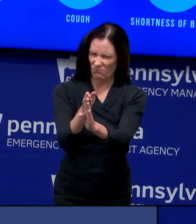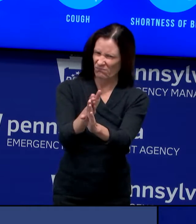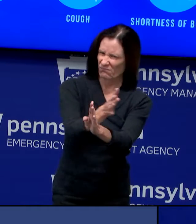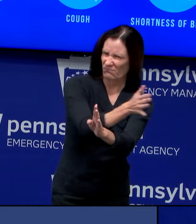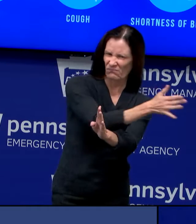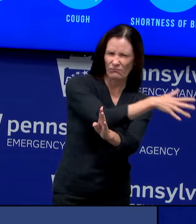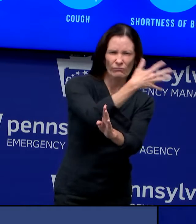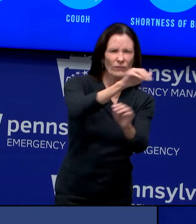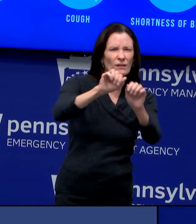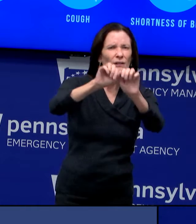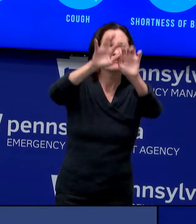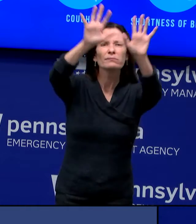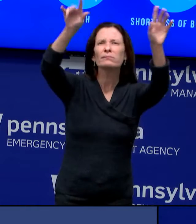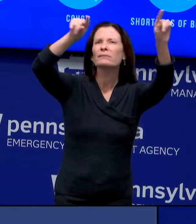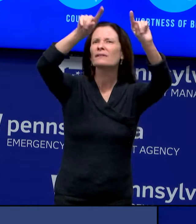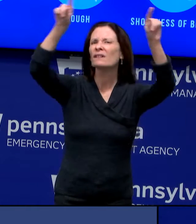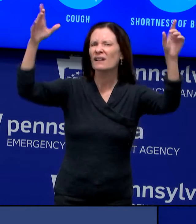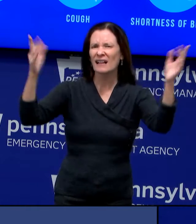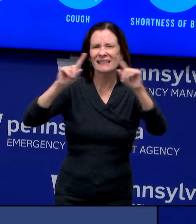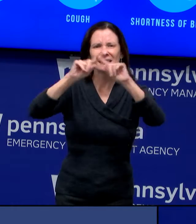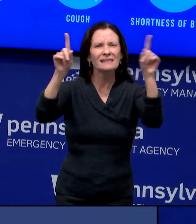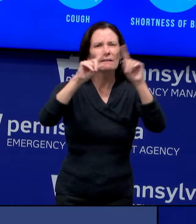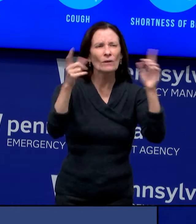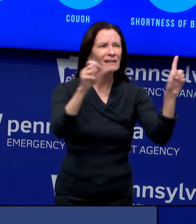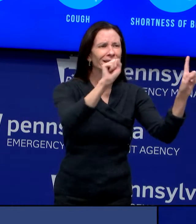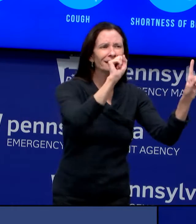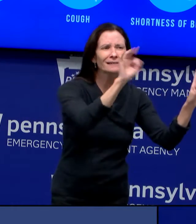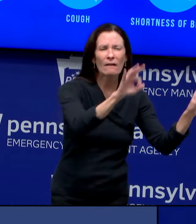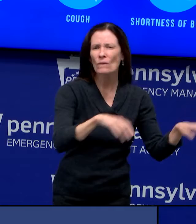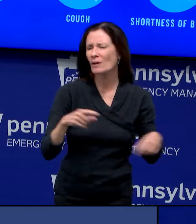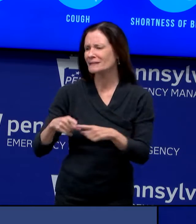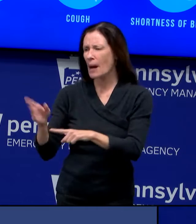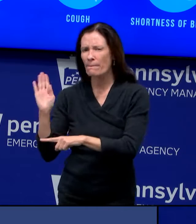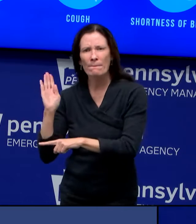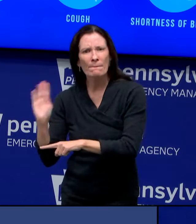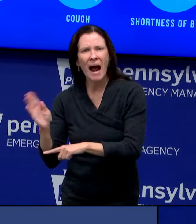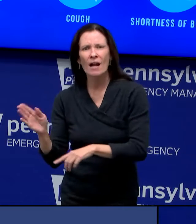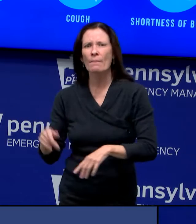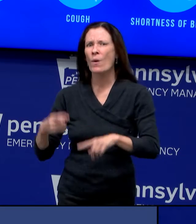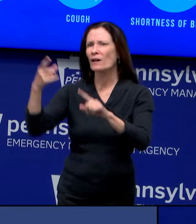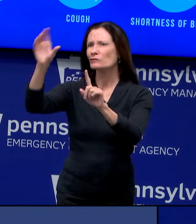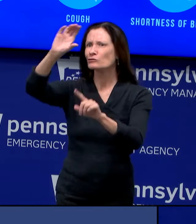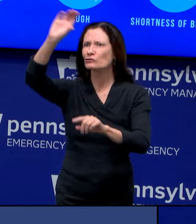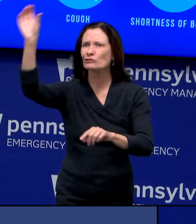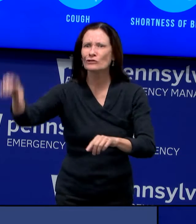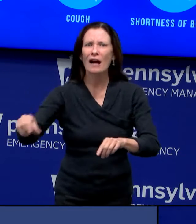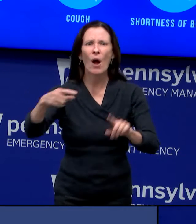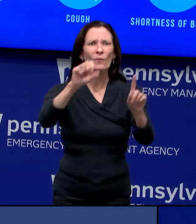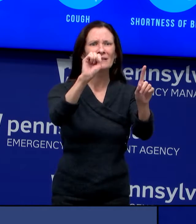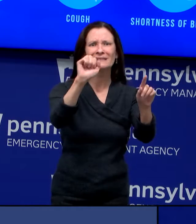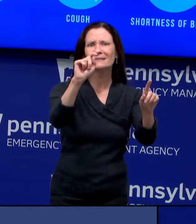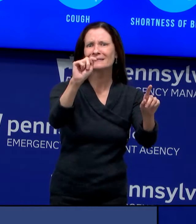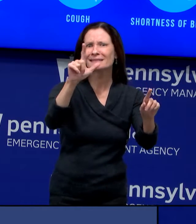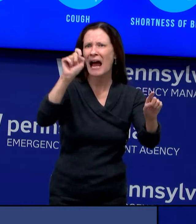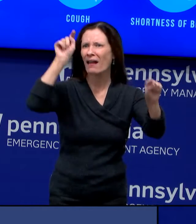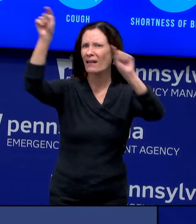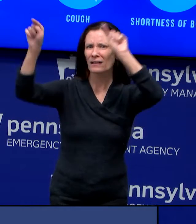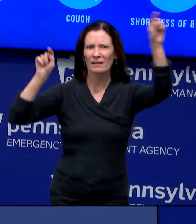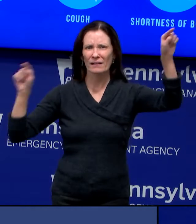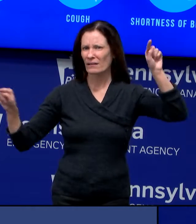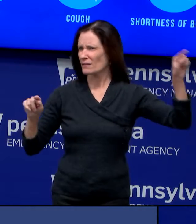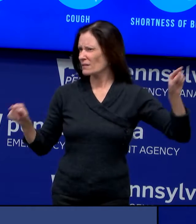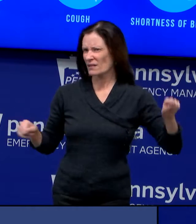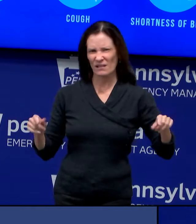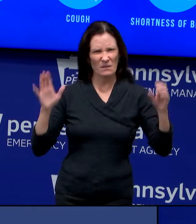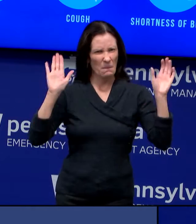in Boston, San Francisco, Chicago, and Seattle, long before testing showed that each city had a major problem, according to a model of the